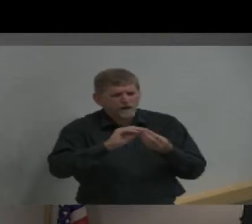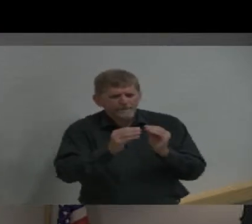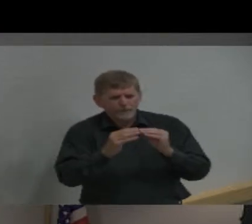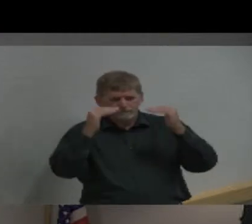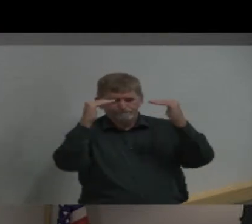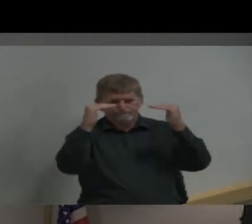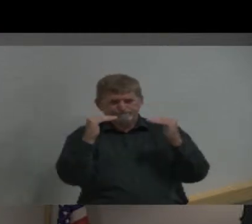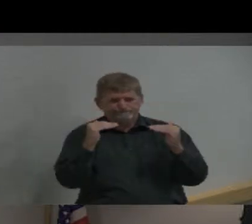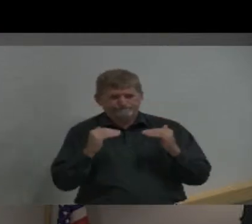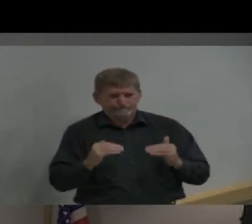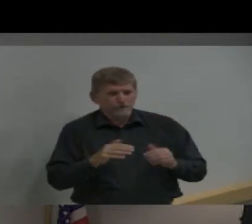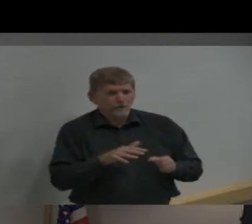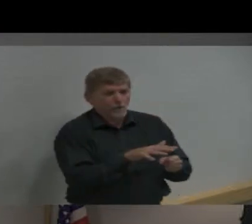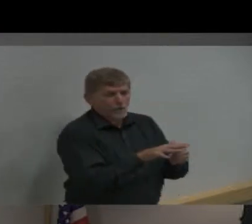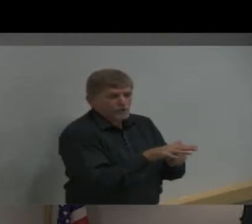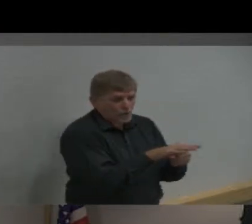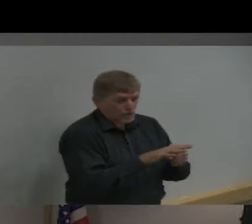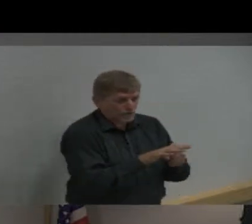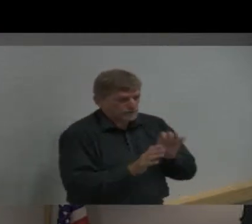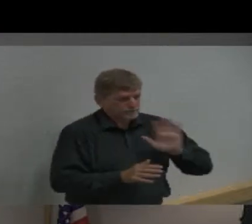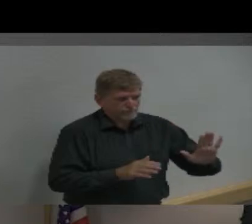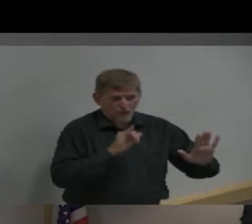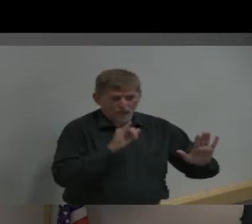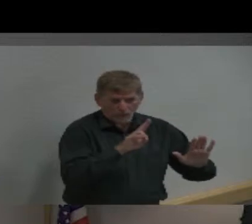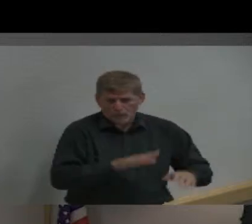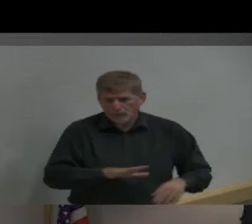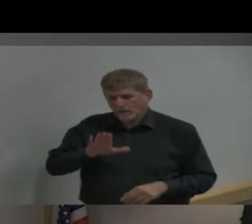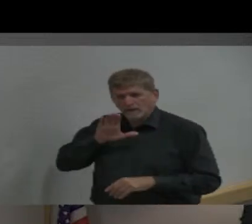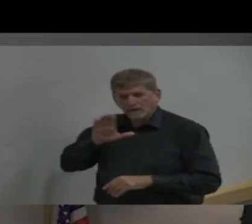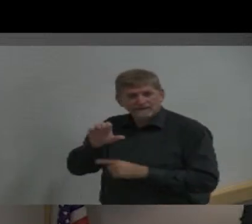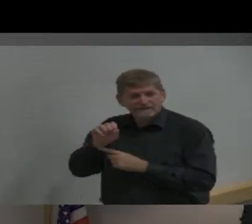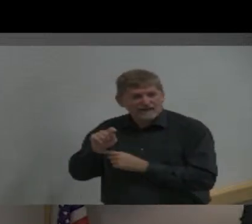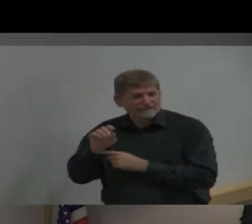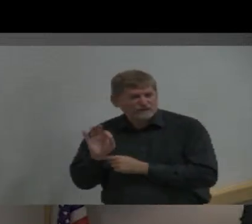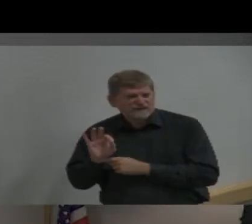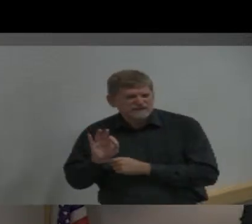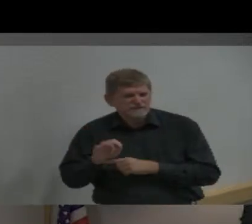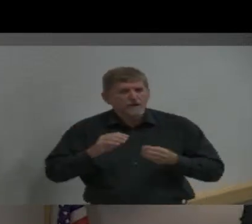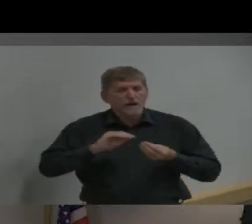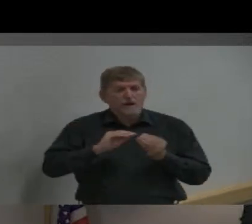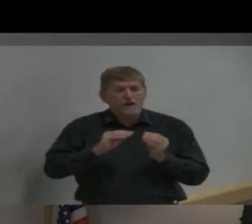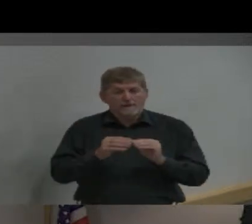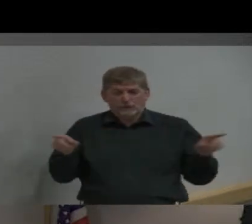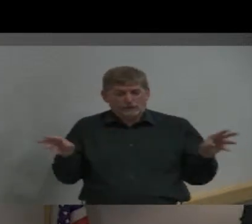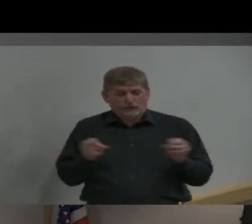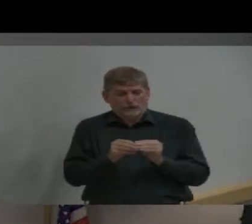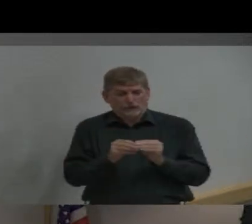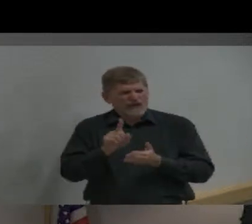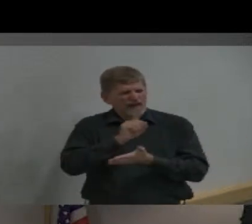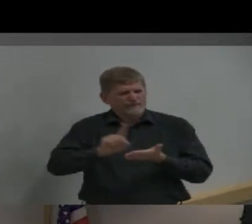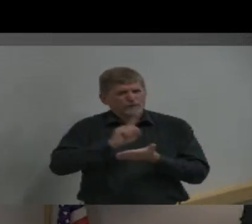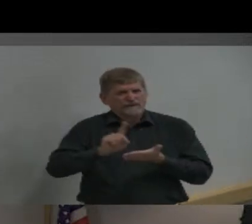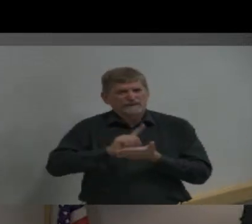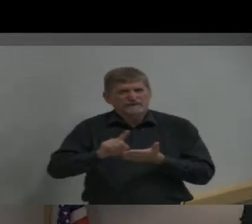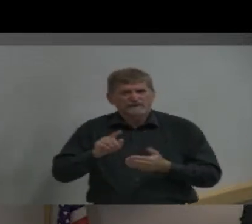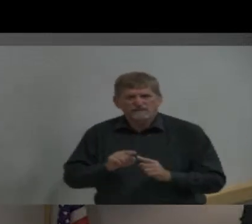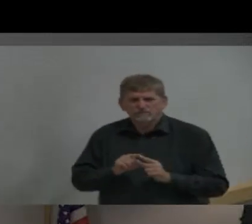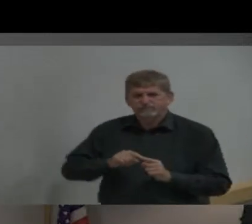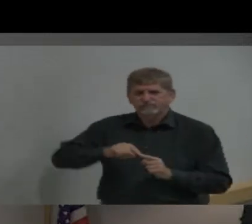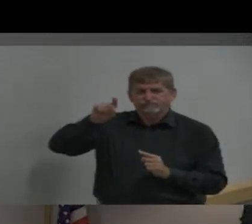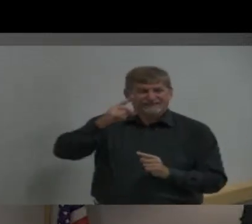peak numbers per week. As you can see, we've had a very significant increase in the number of patients hospitalized